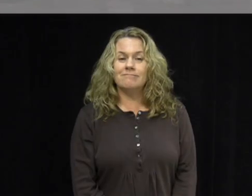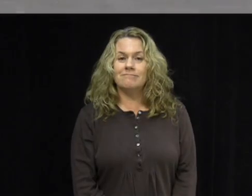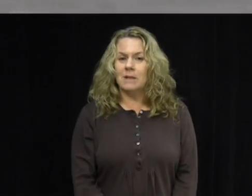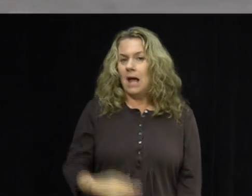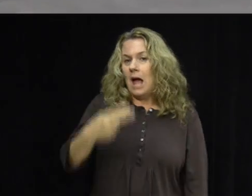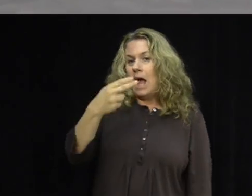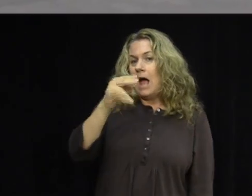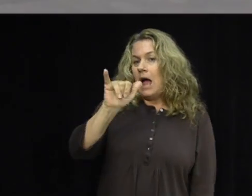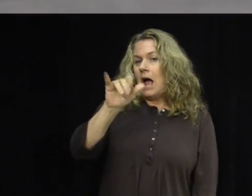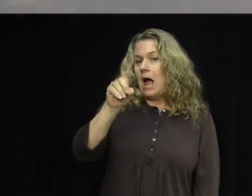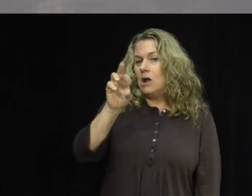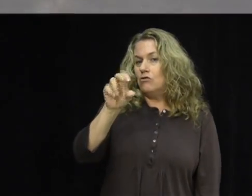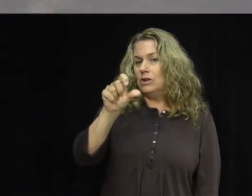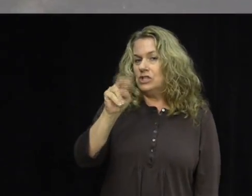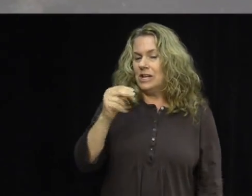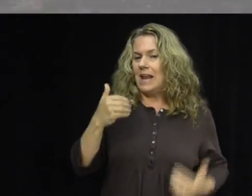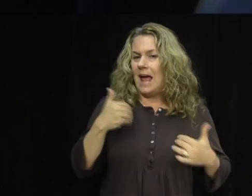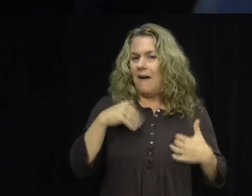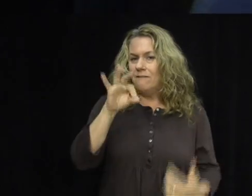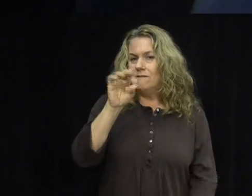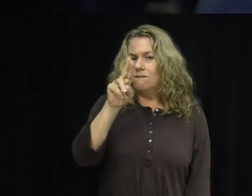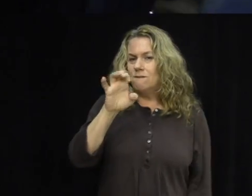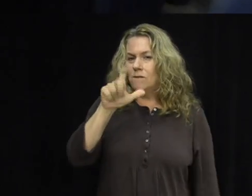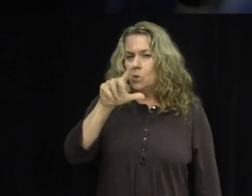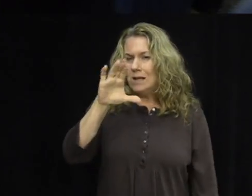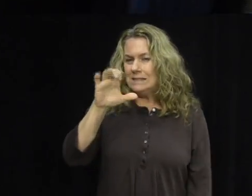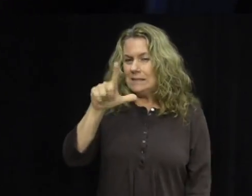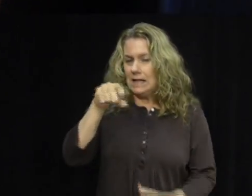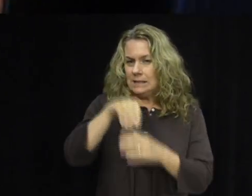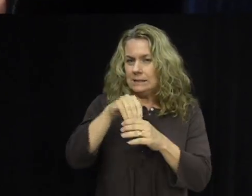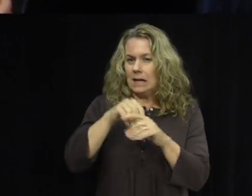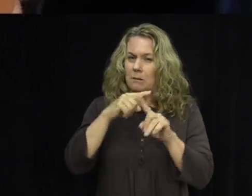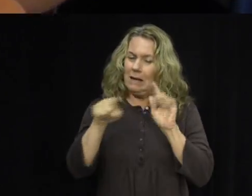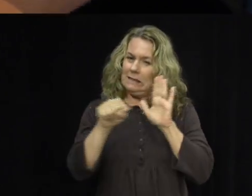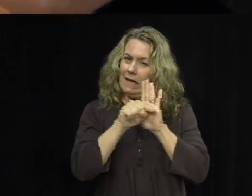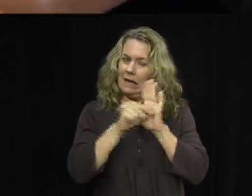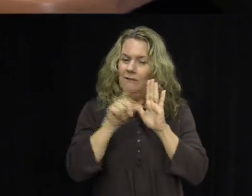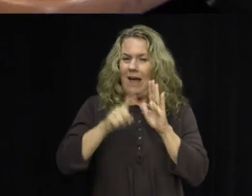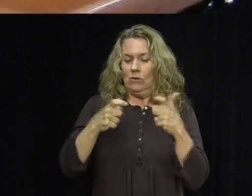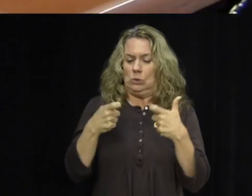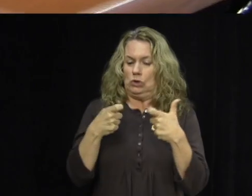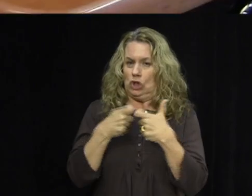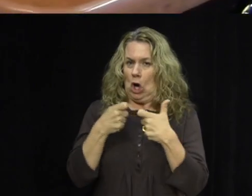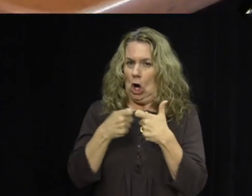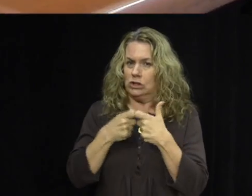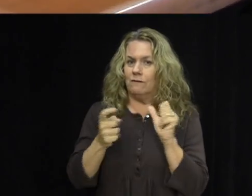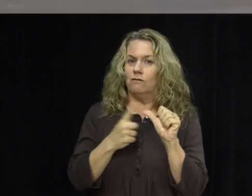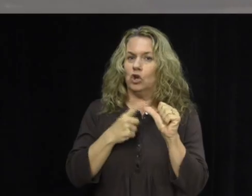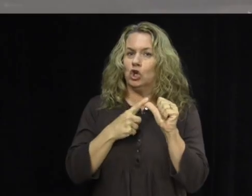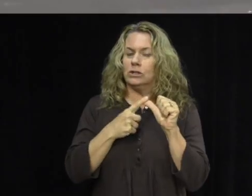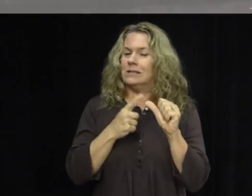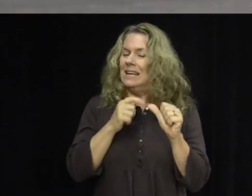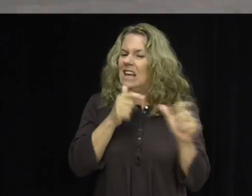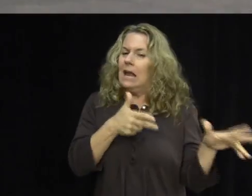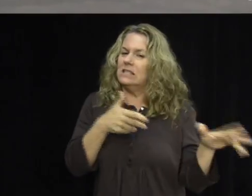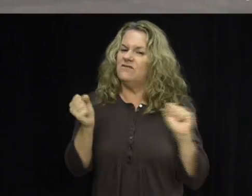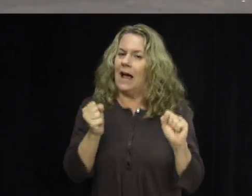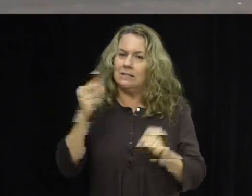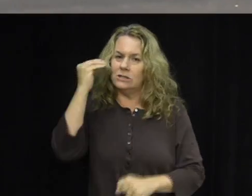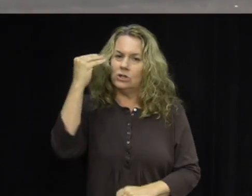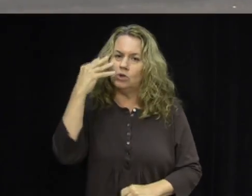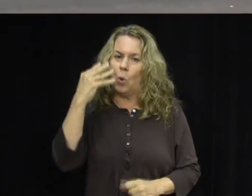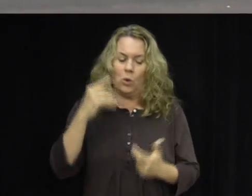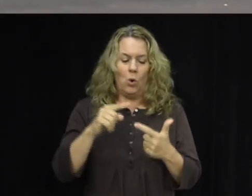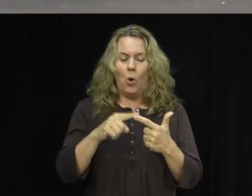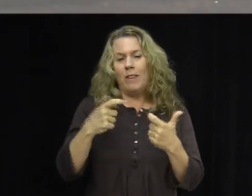I have a hydrogen fuel cell powered car. The disadvantages is that you have to charge it up first, and it's not as fast as a